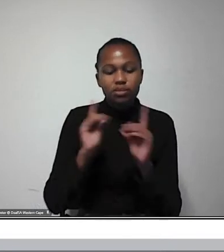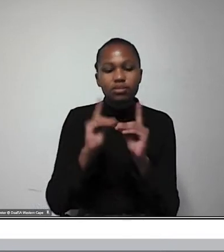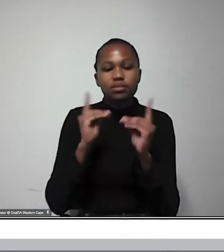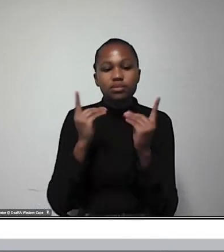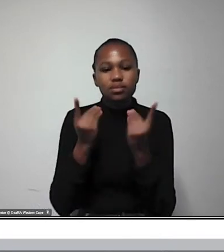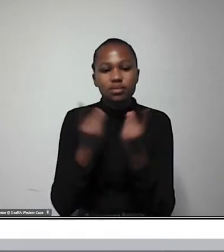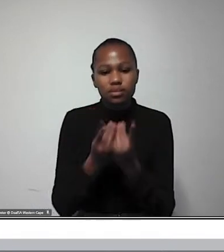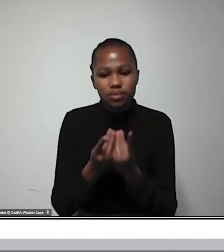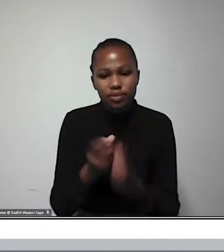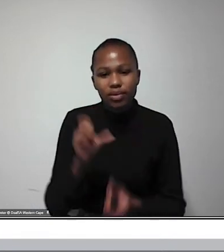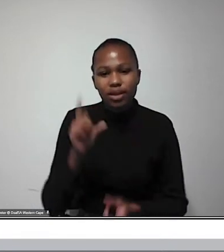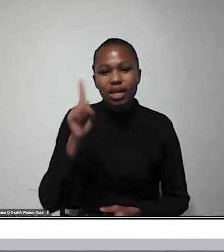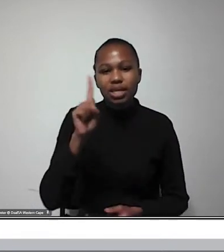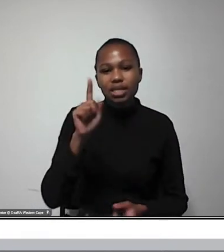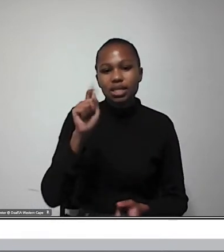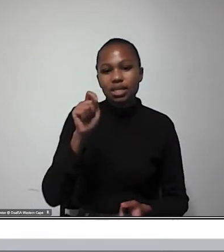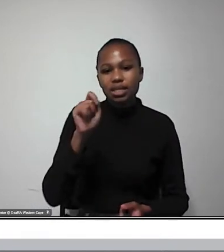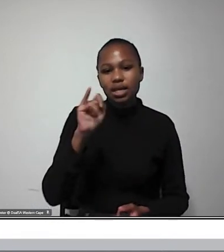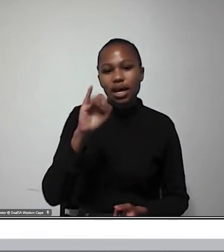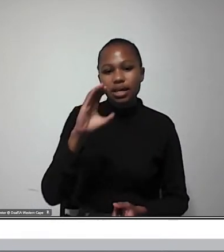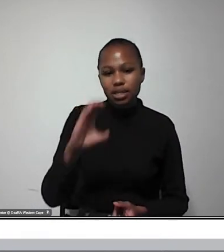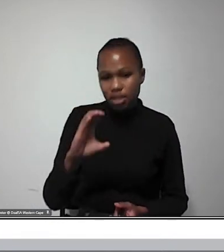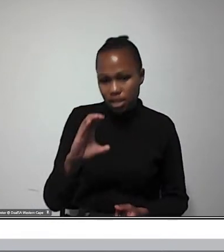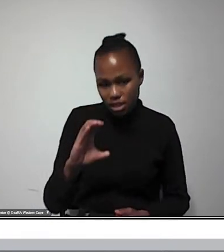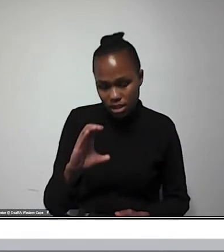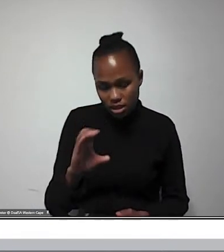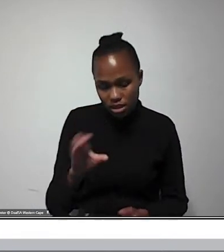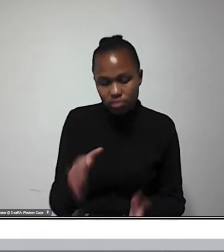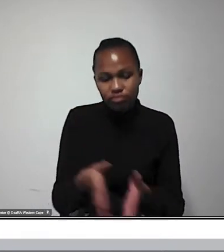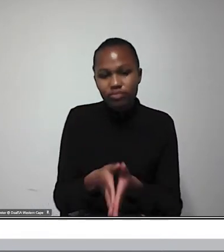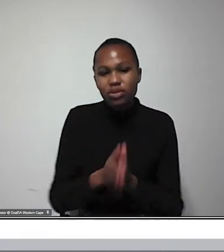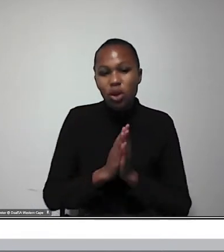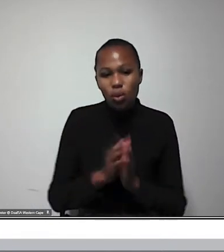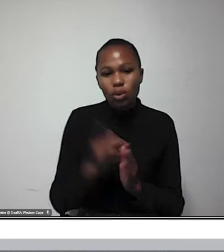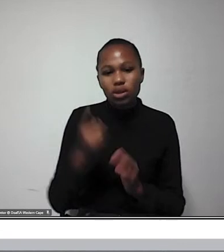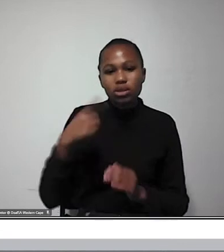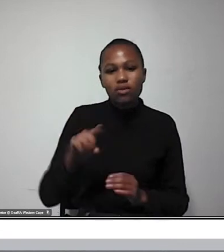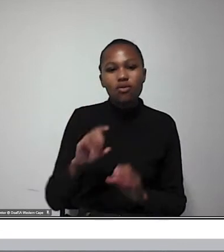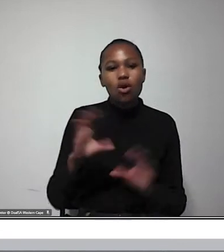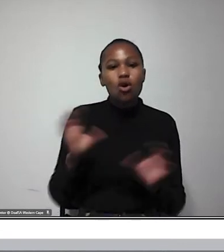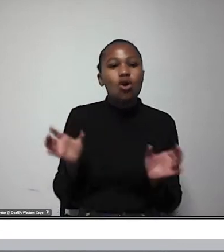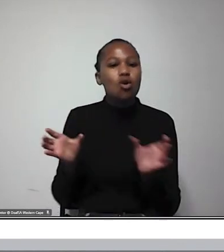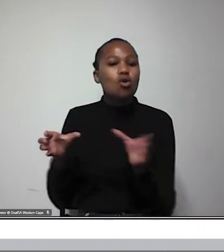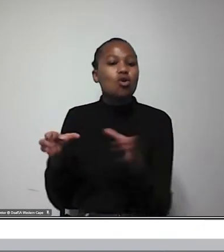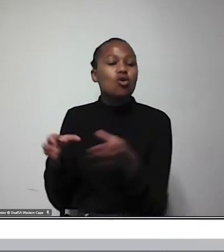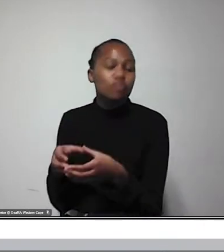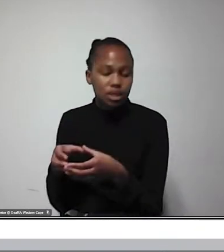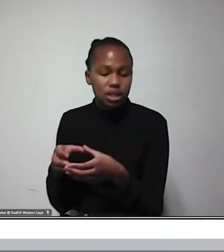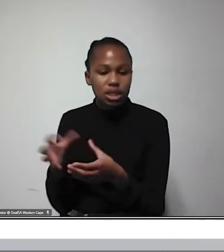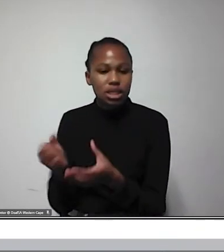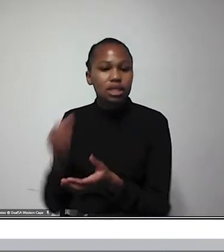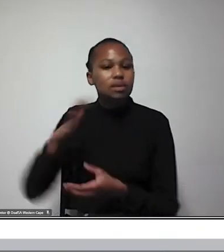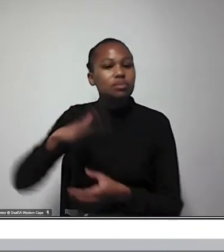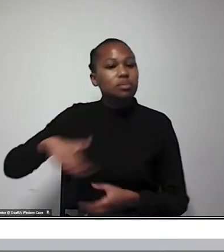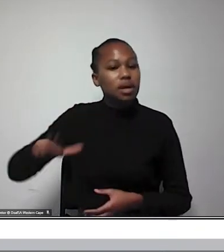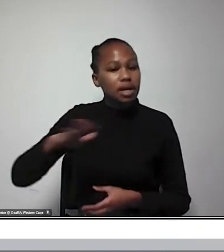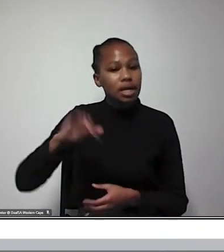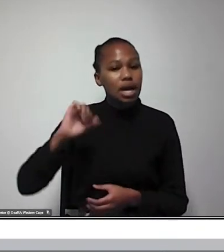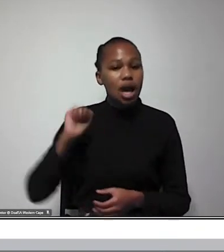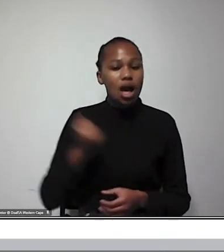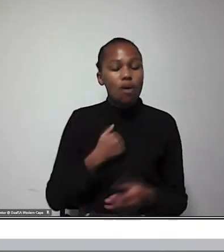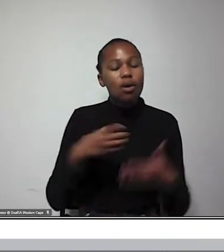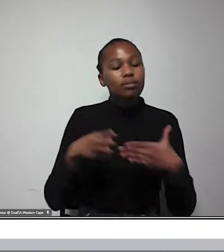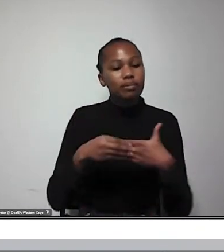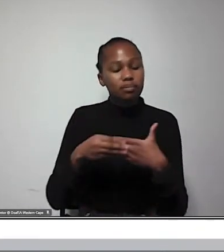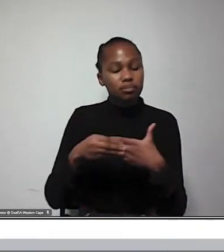DTIC and to the NCOP to request the standing committee takes place, but that our members are included as